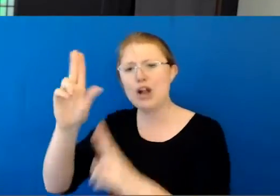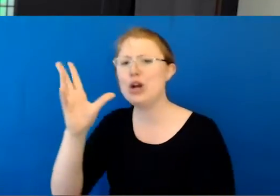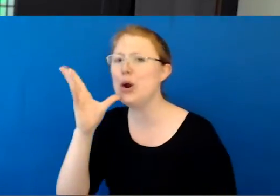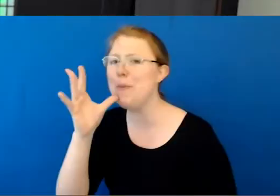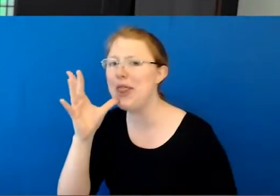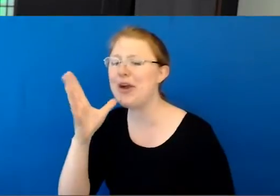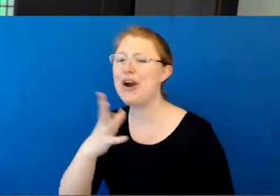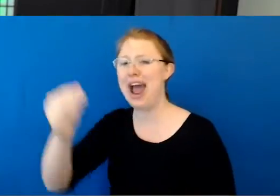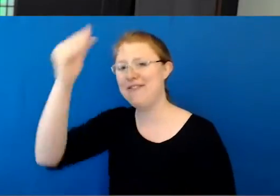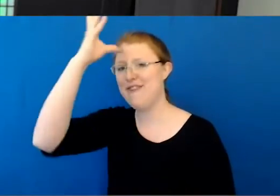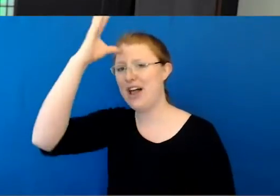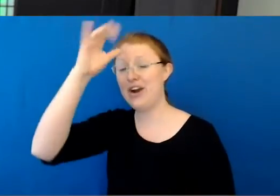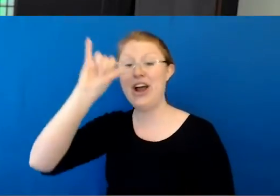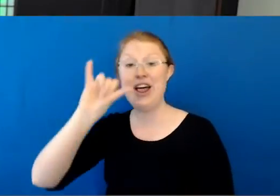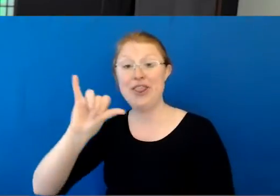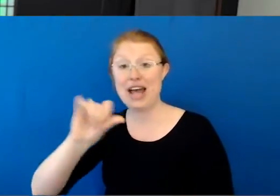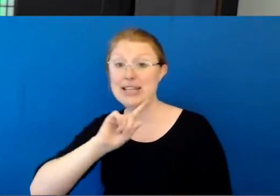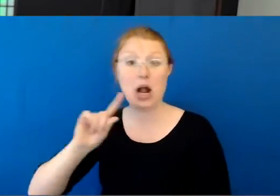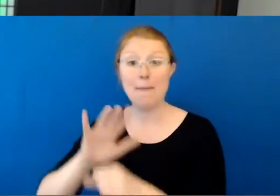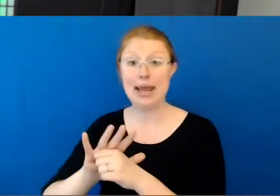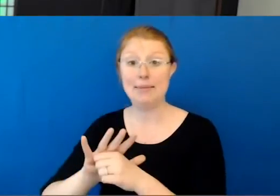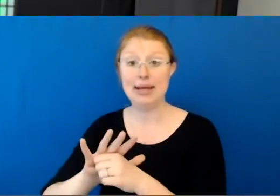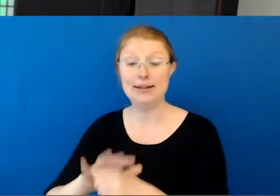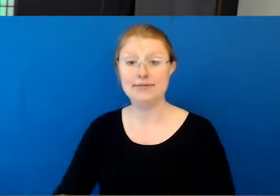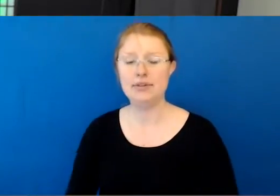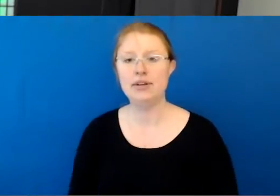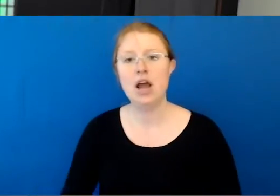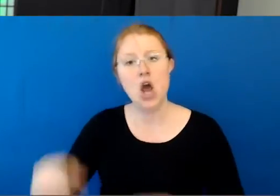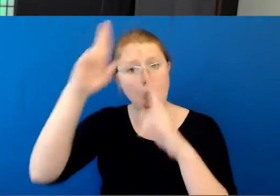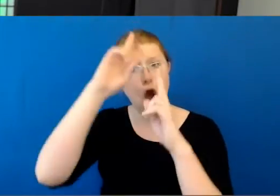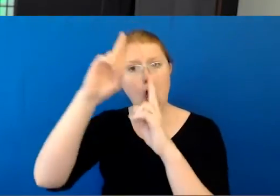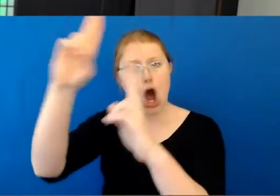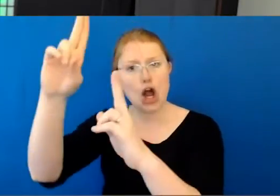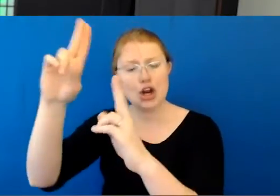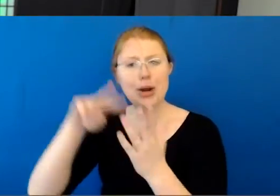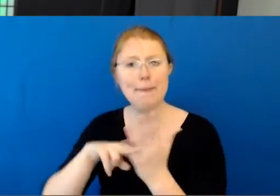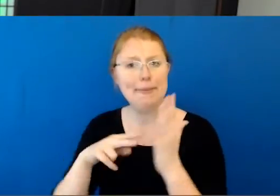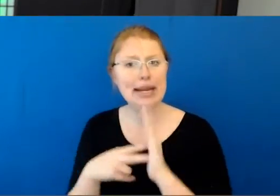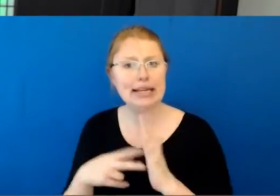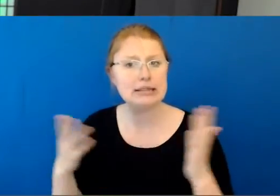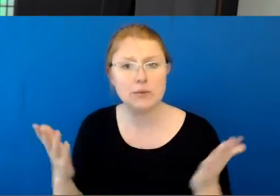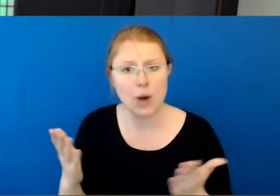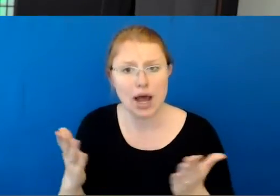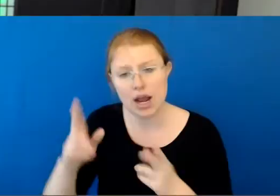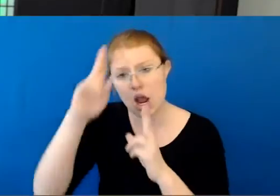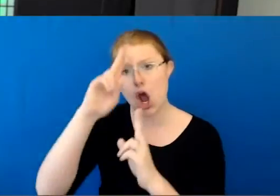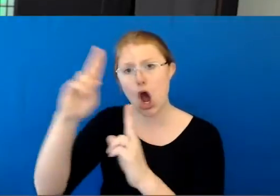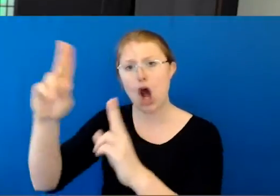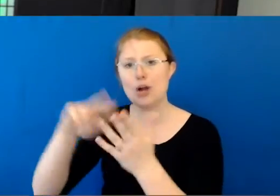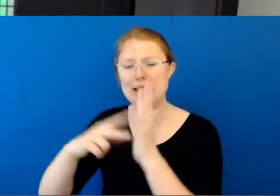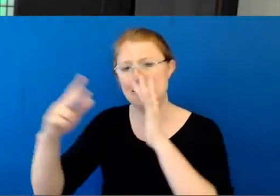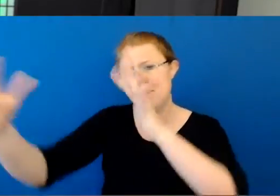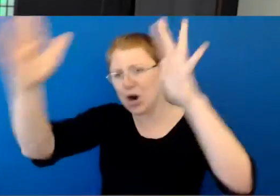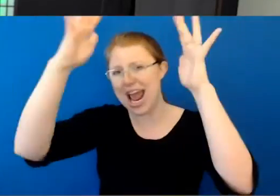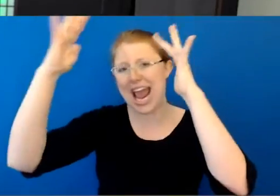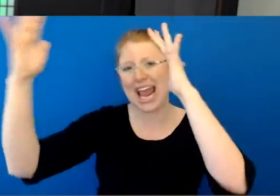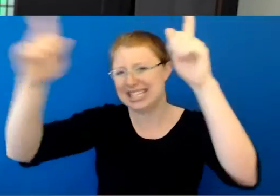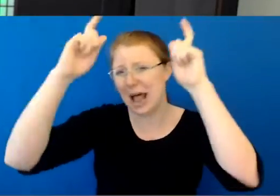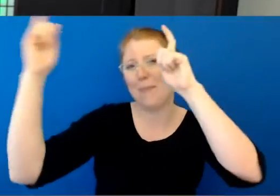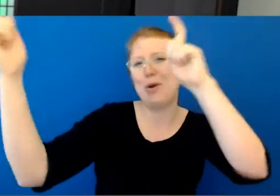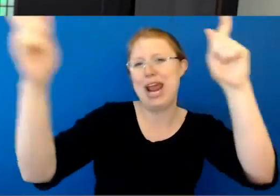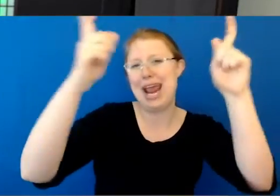in all things. Closing Scripture, Ephesians chapter 6, verse 2. It says, honor your father